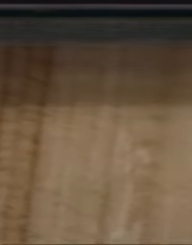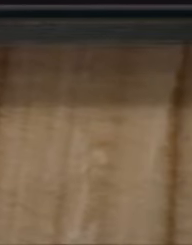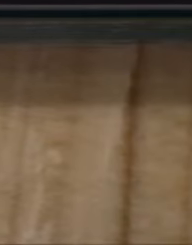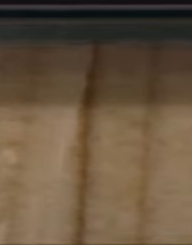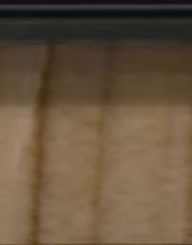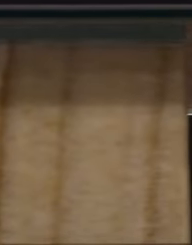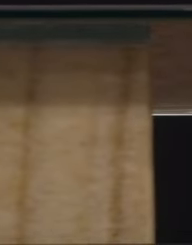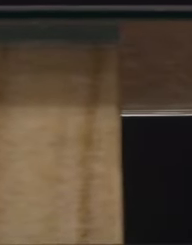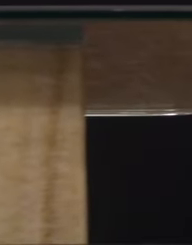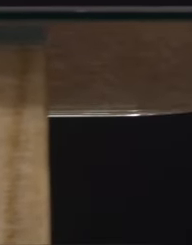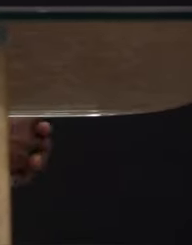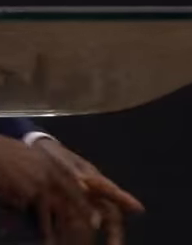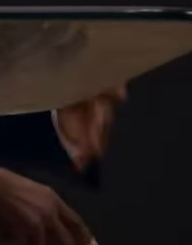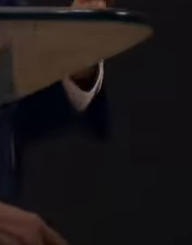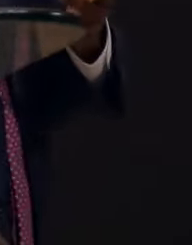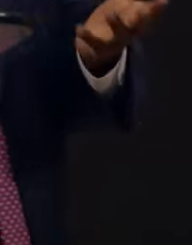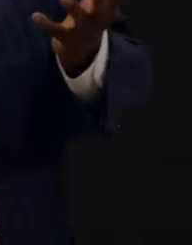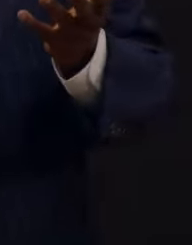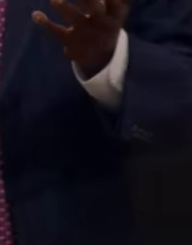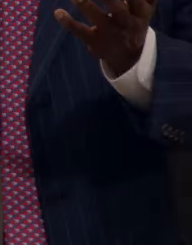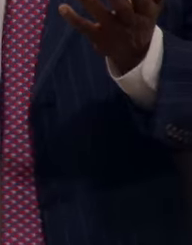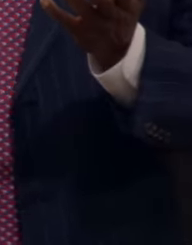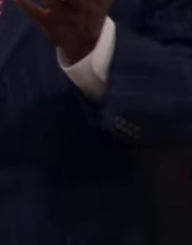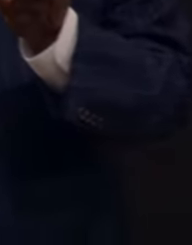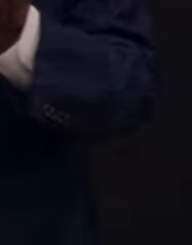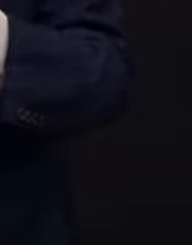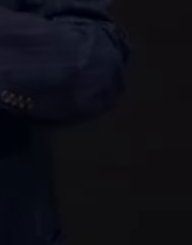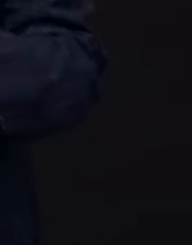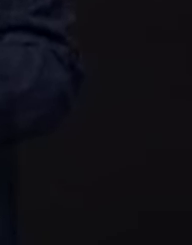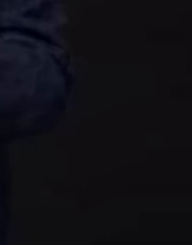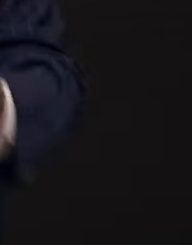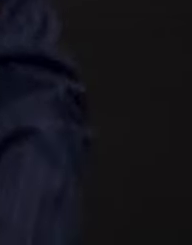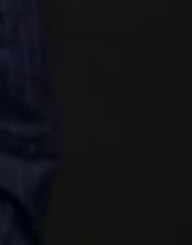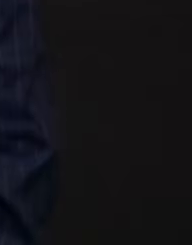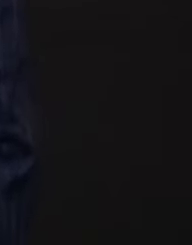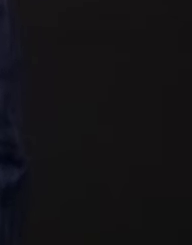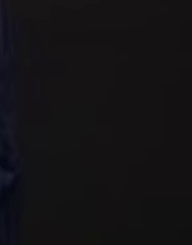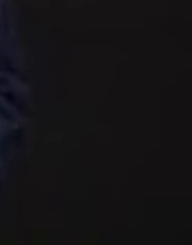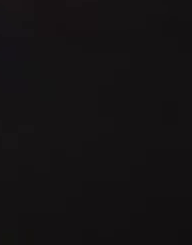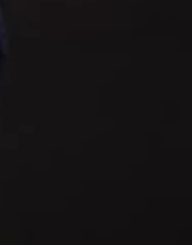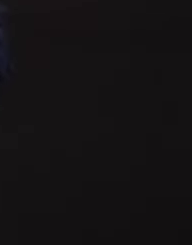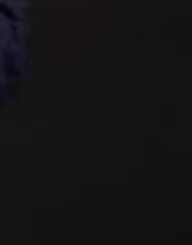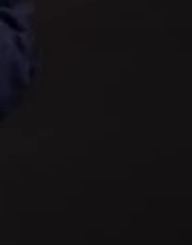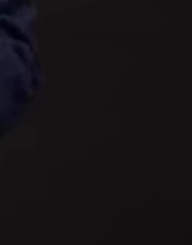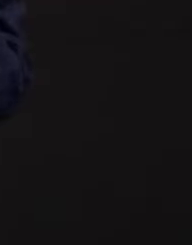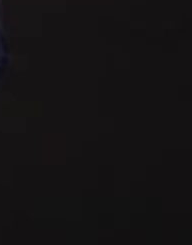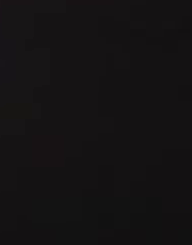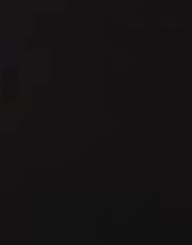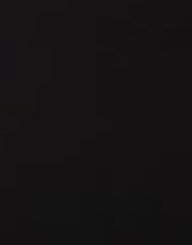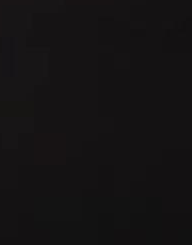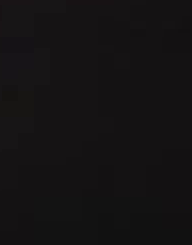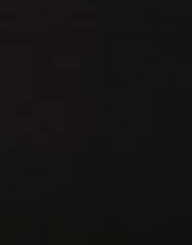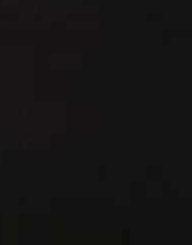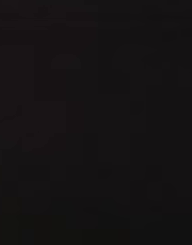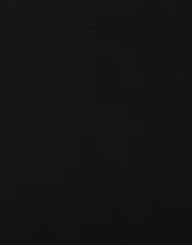grace through faith. How are we sanctified? How are we made holy? How are we prepared